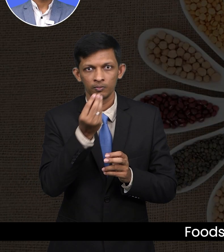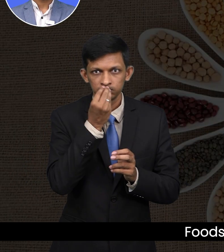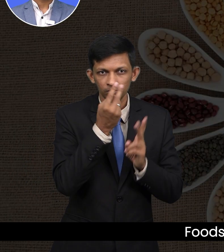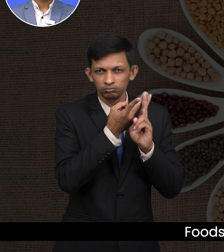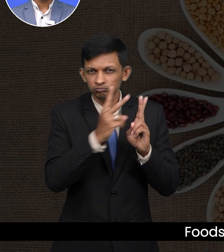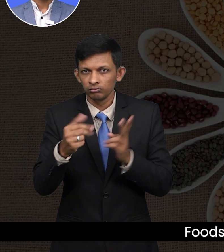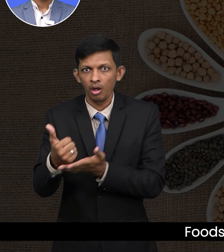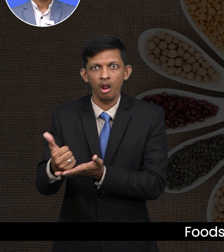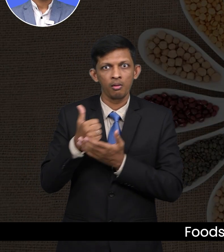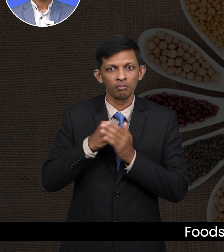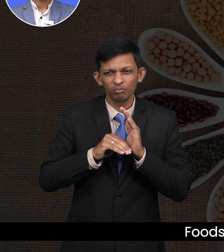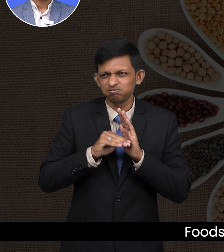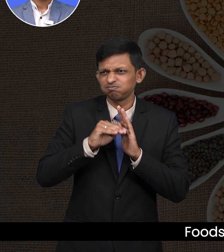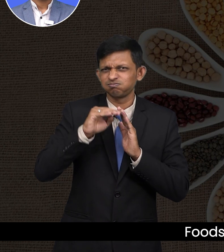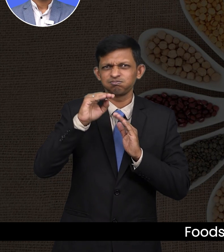Foods that help in growth: